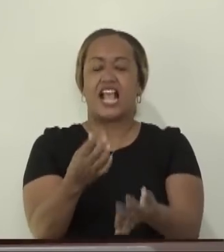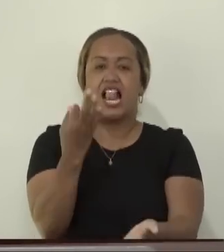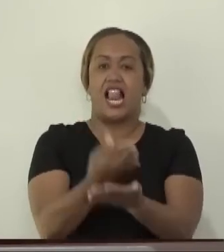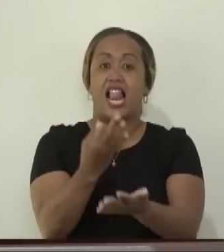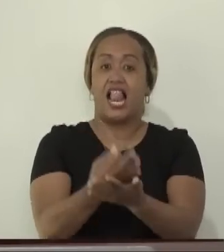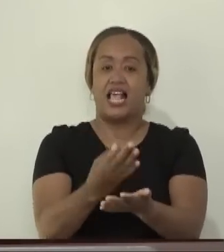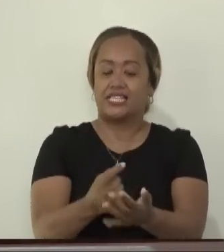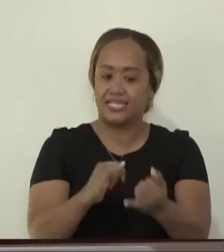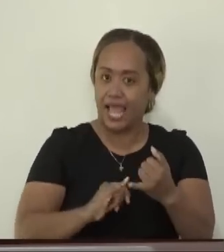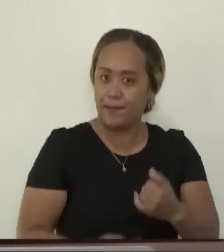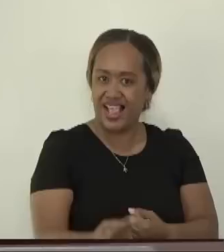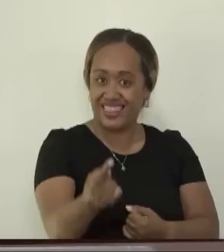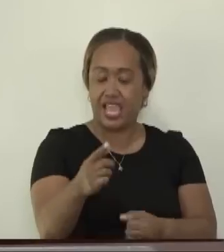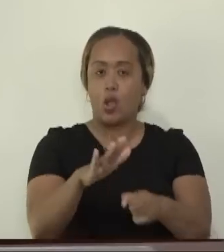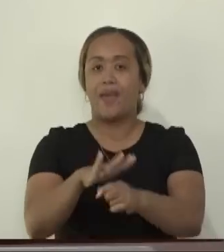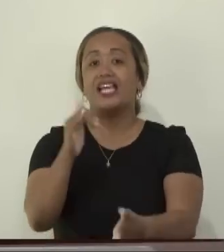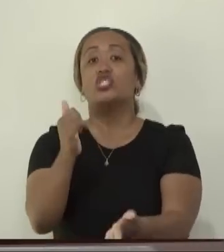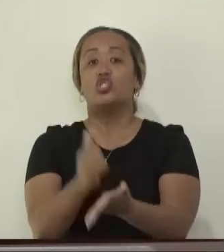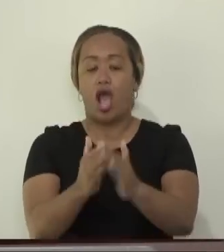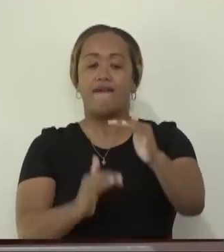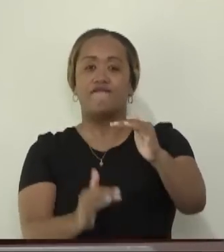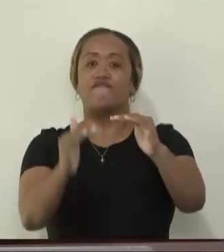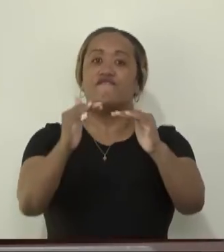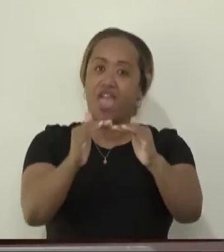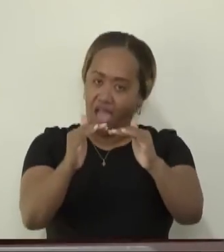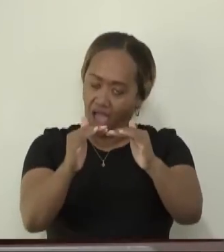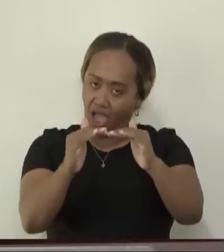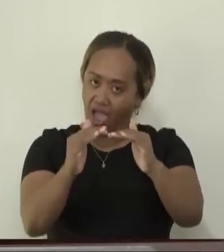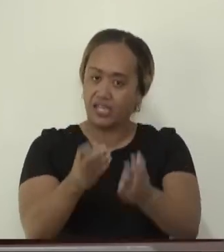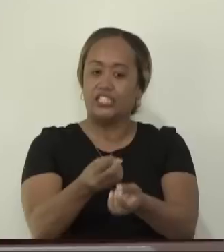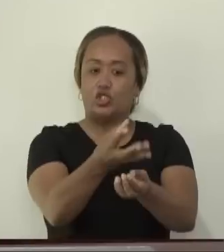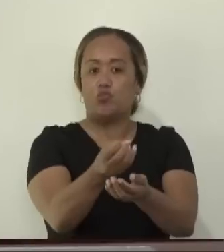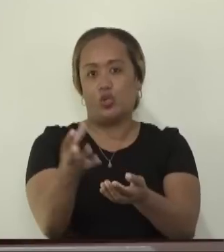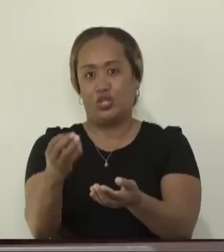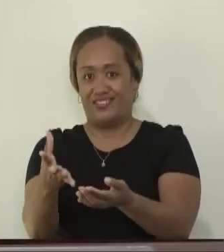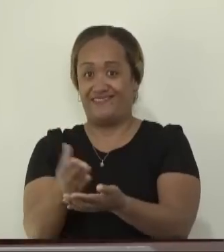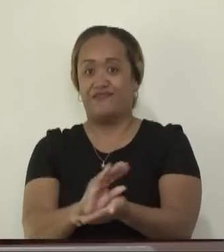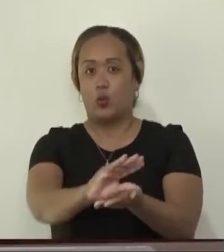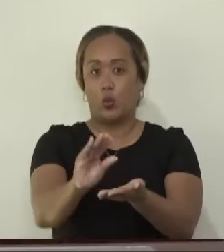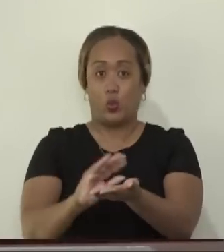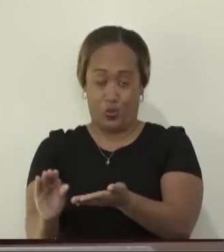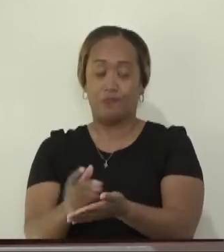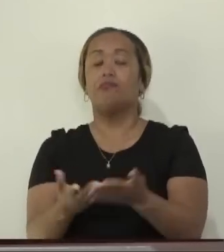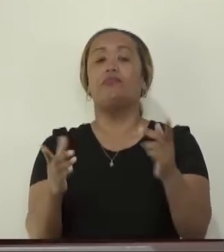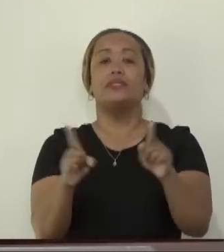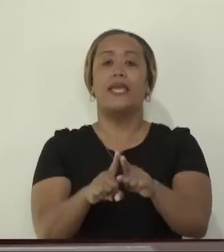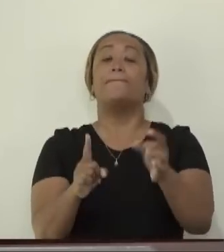at the same time ensuring a fair distribution of wealth. Most